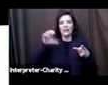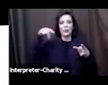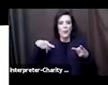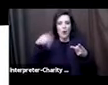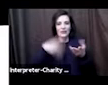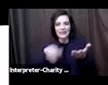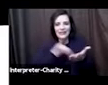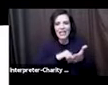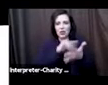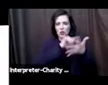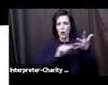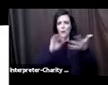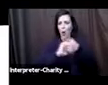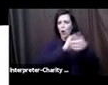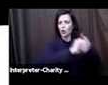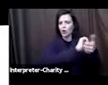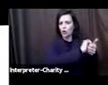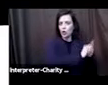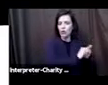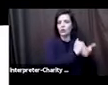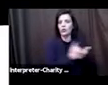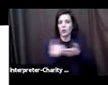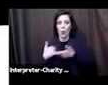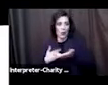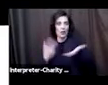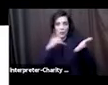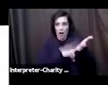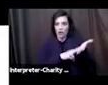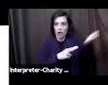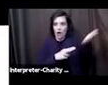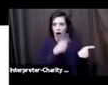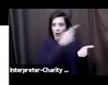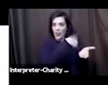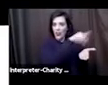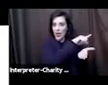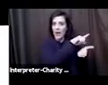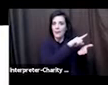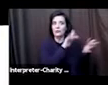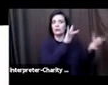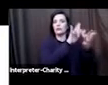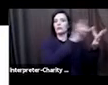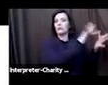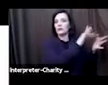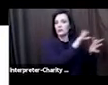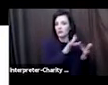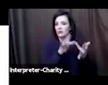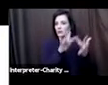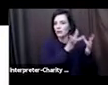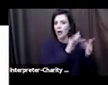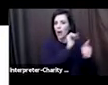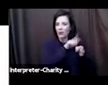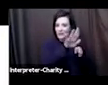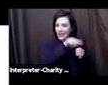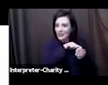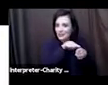to do the work that we contract with them to do around assistive technology in their